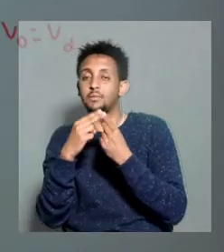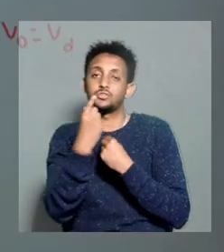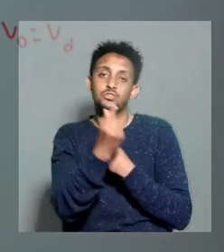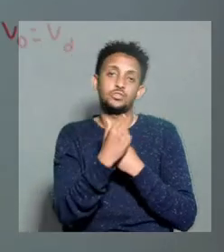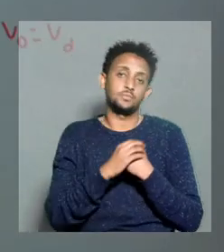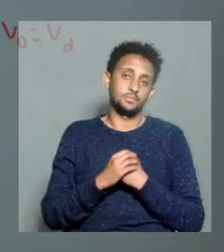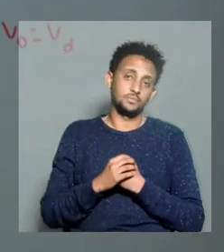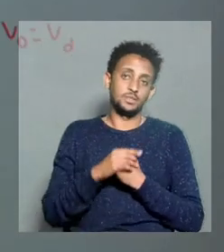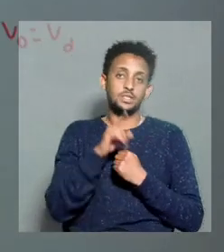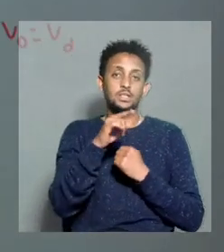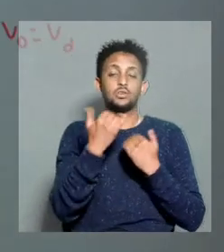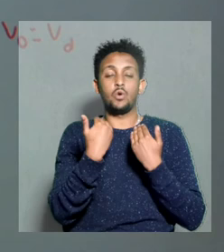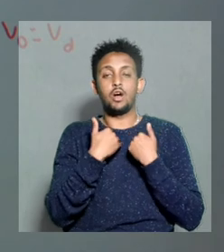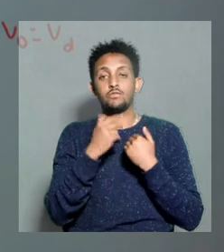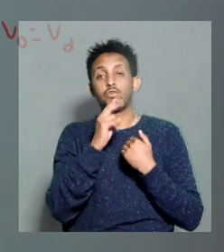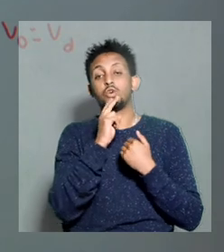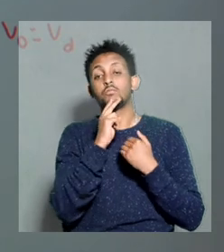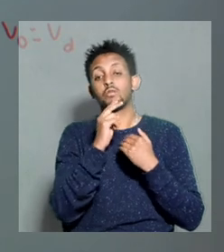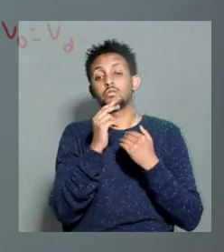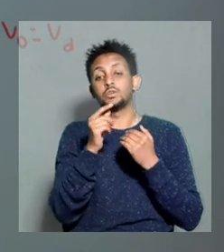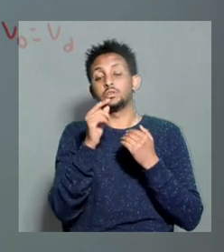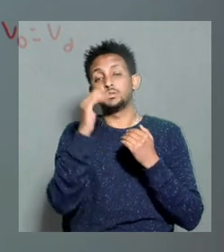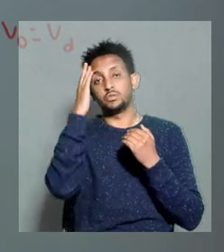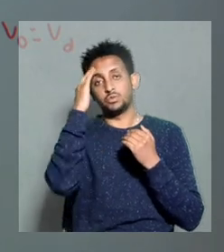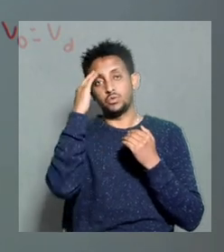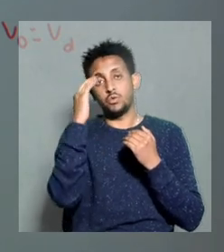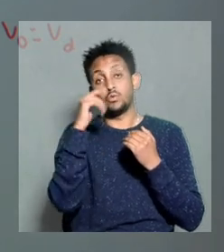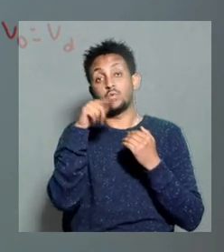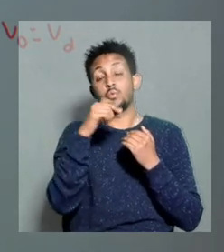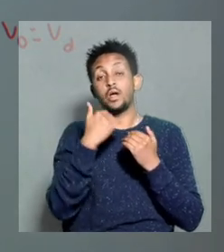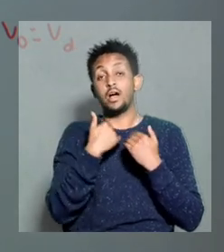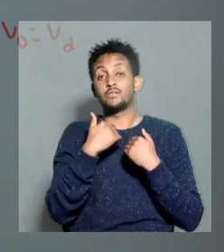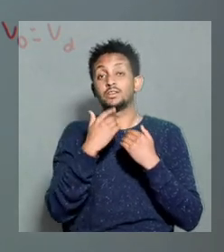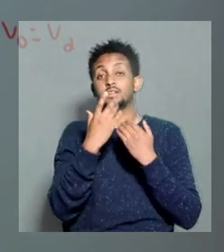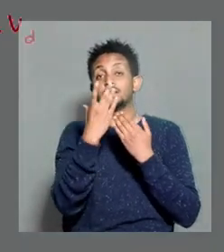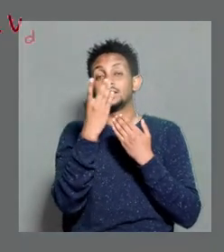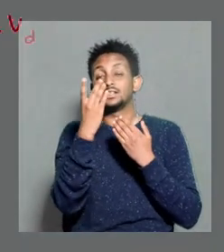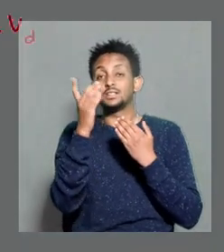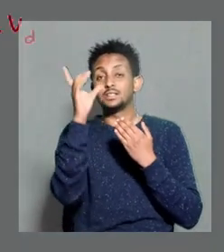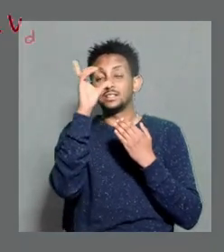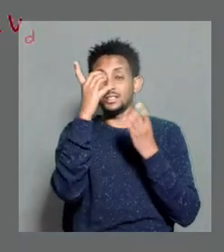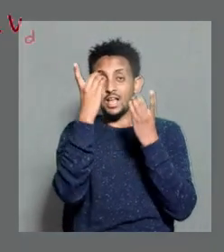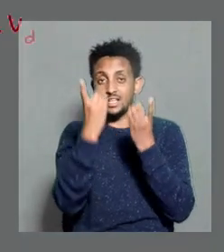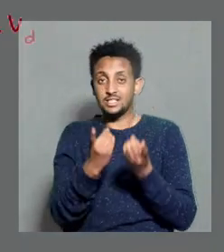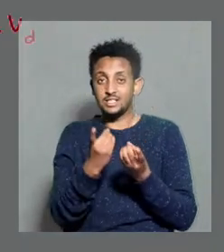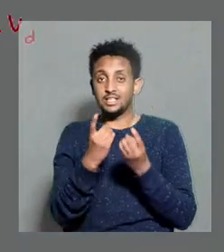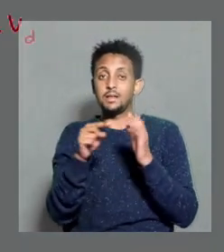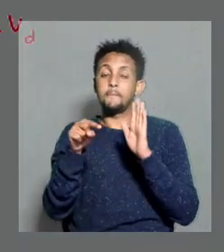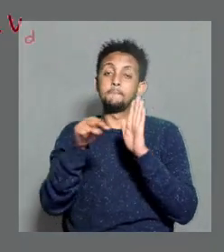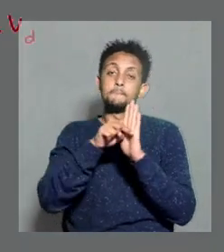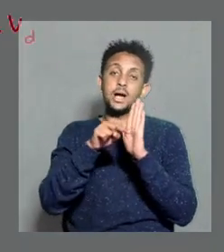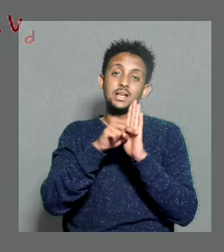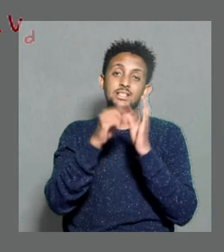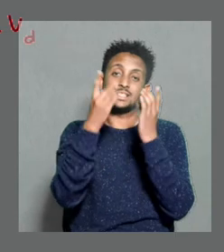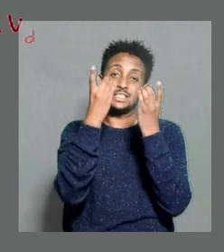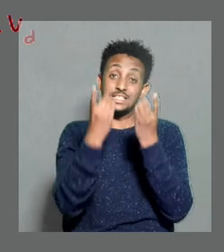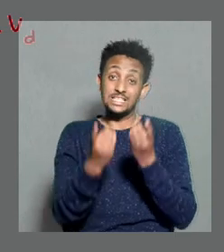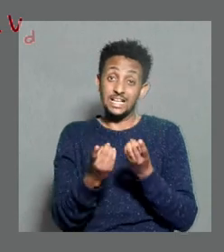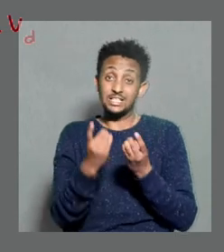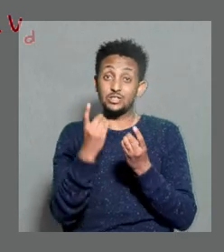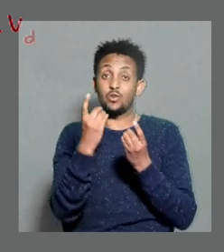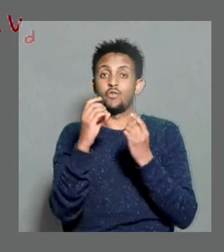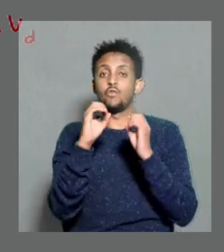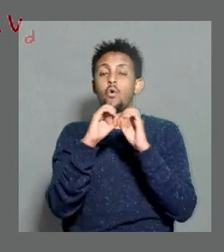g. Here you do have volume of the object as a common. The only difference is density of the displaced fluid minus density of